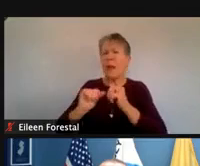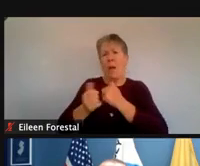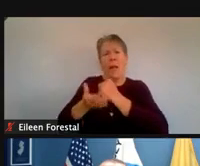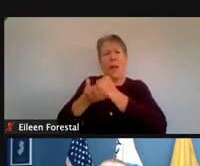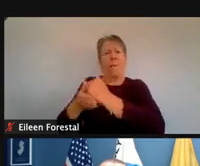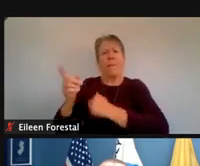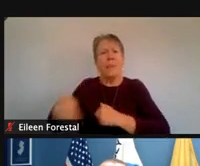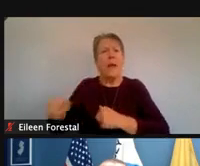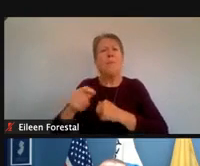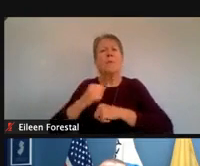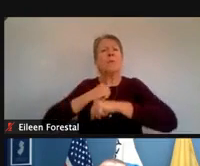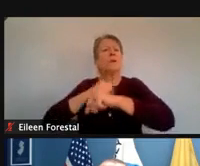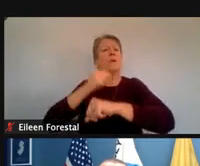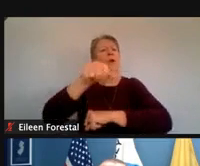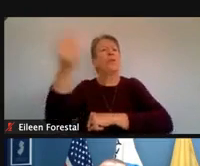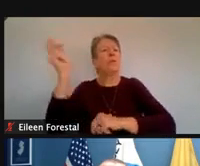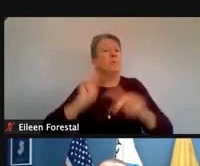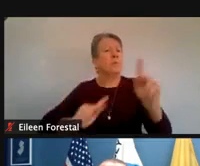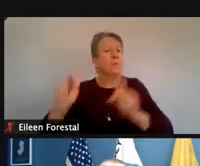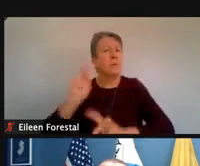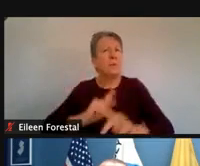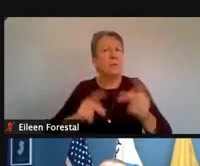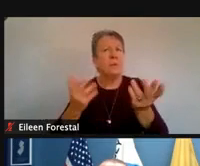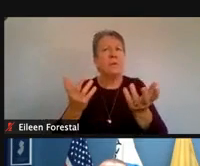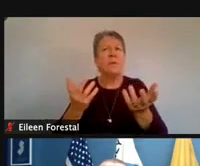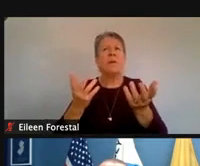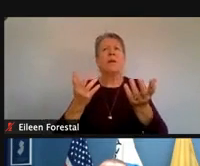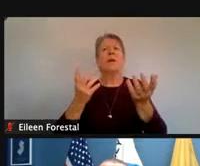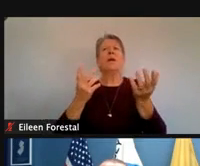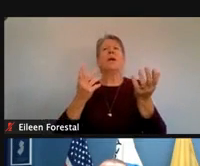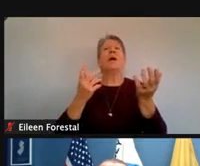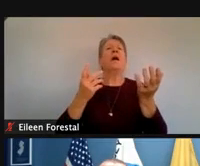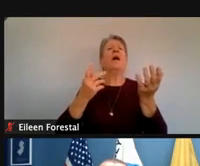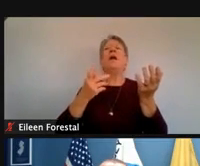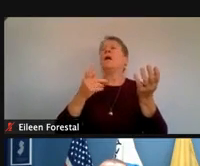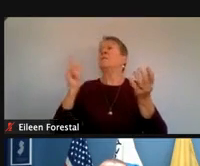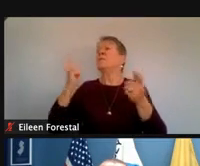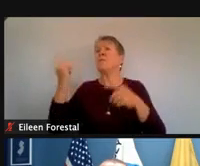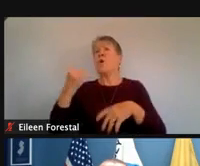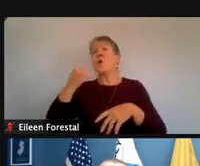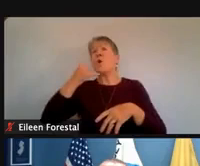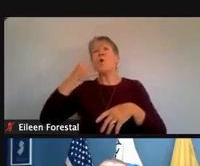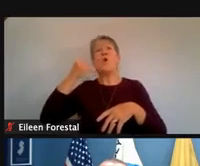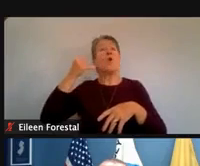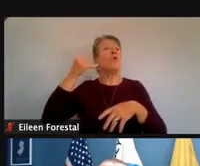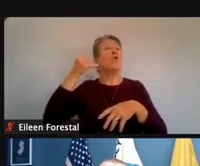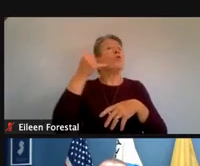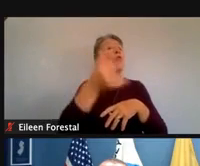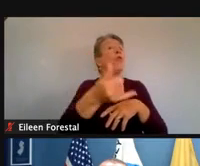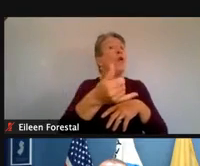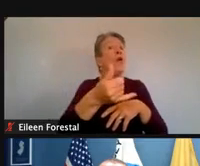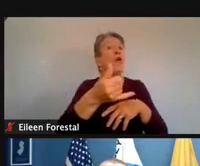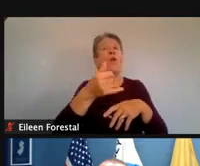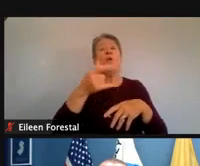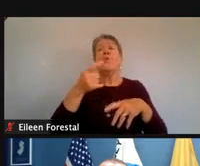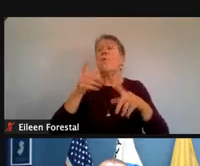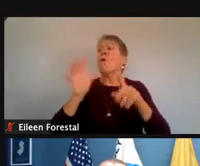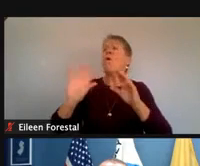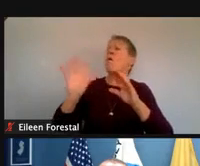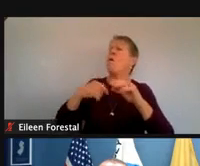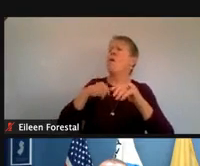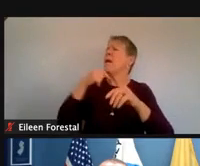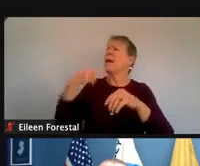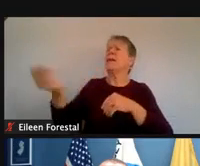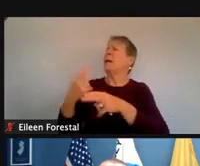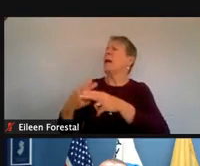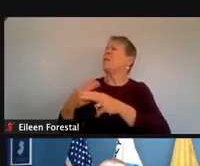their contacts personally instead of sharing their information with the contact tracer. While that may seem like a nice gesture or